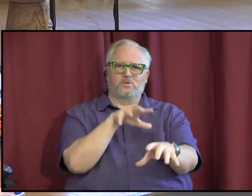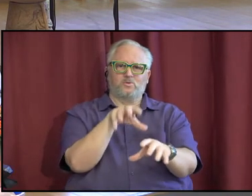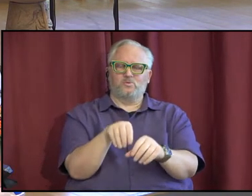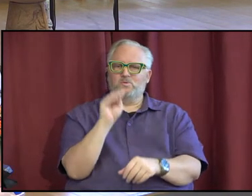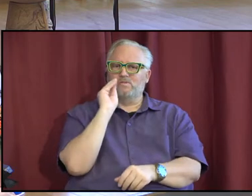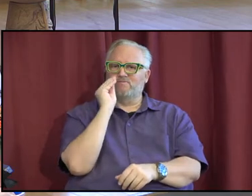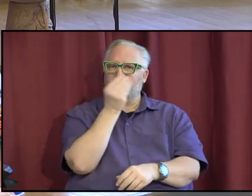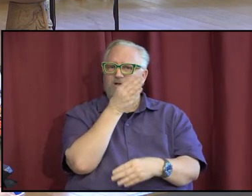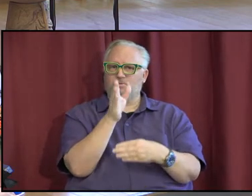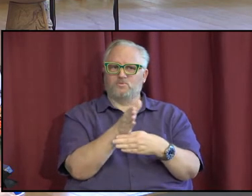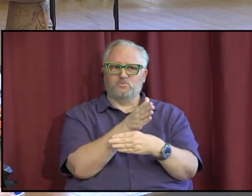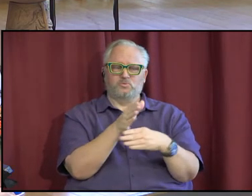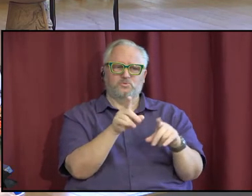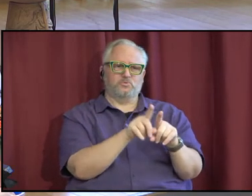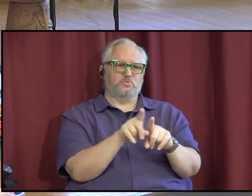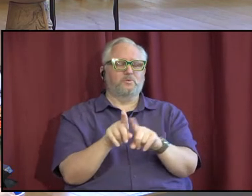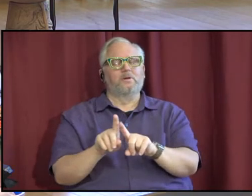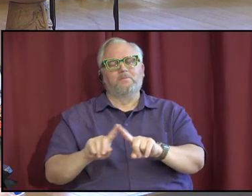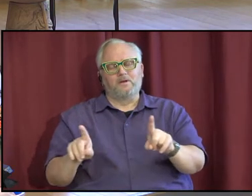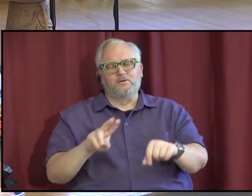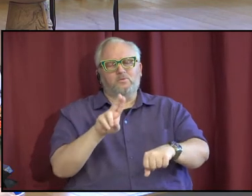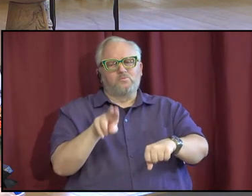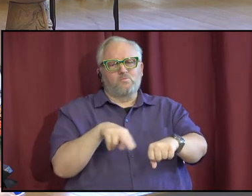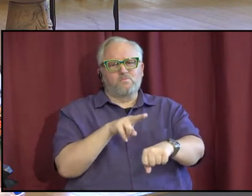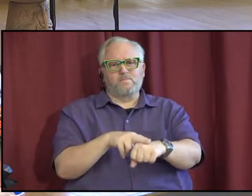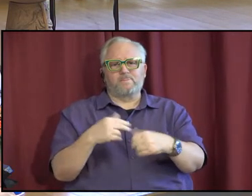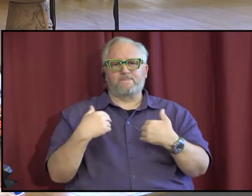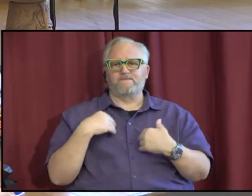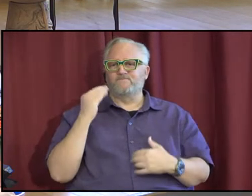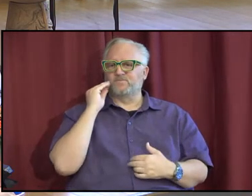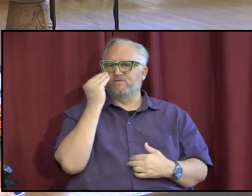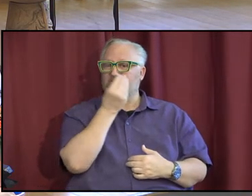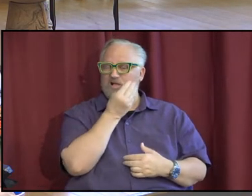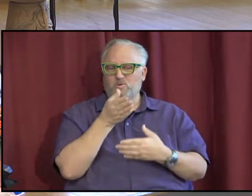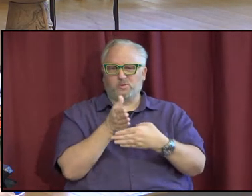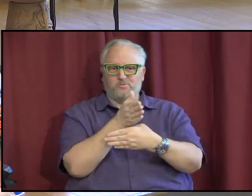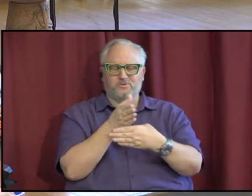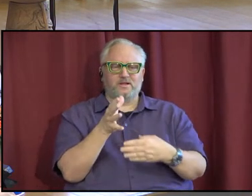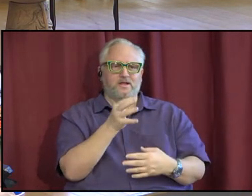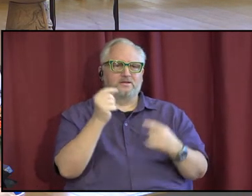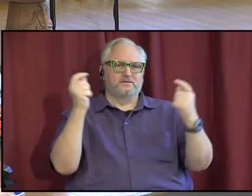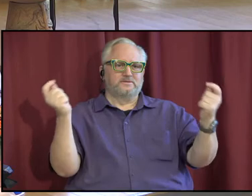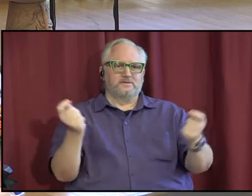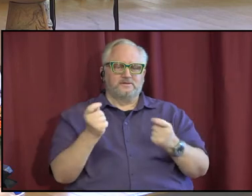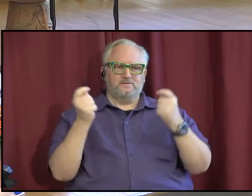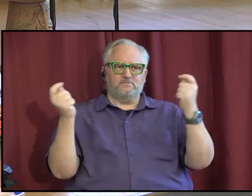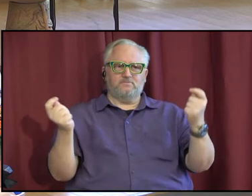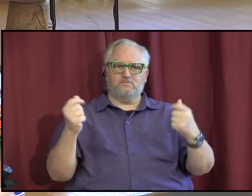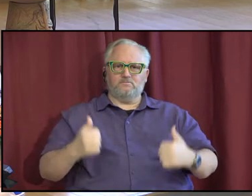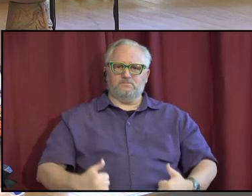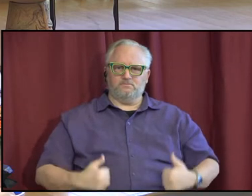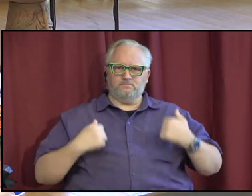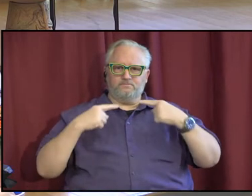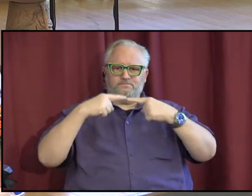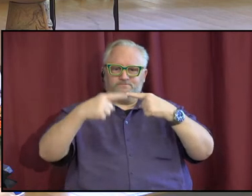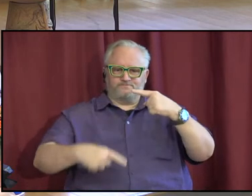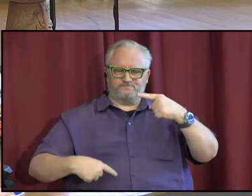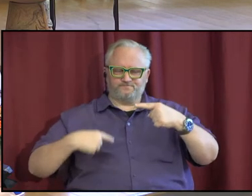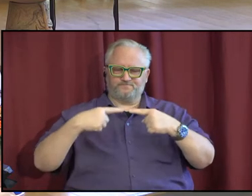flower communion as well. But typically, we have flower communion, and we celebrate the wheel of life.